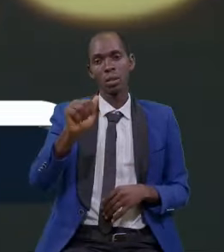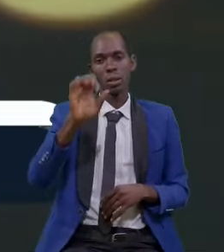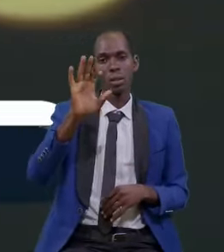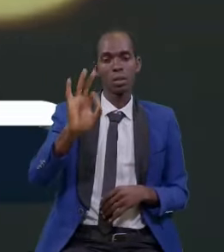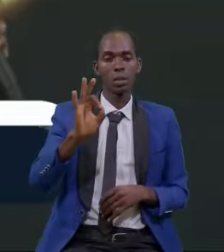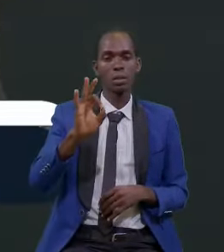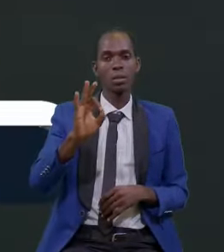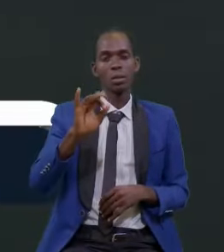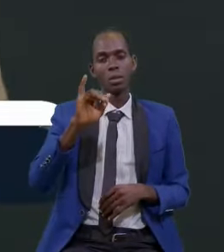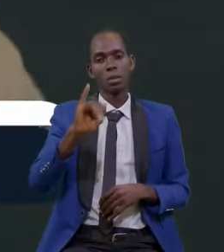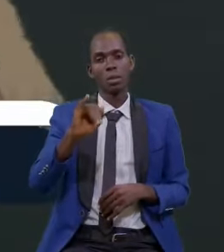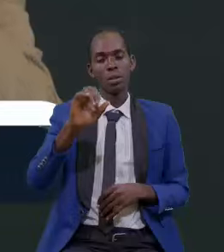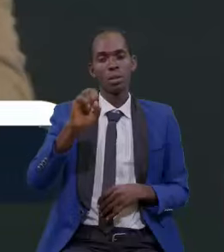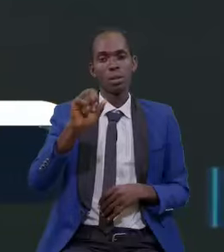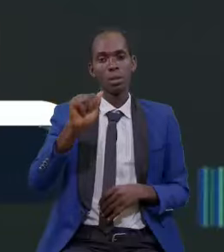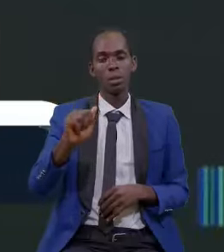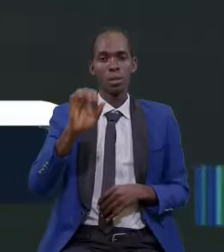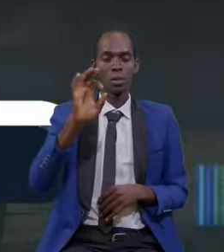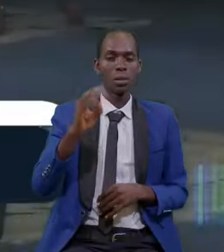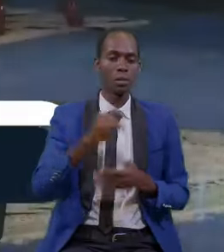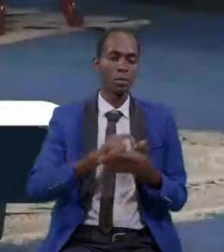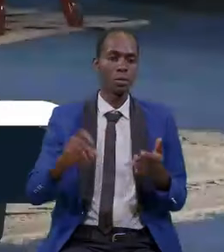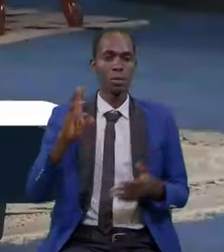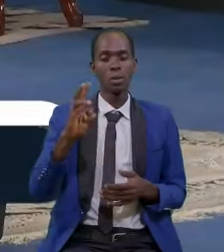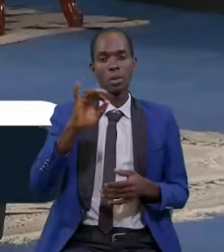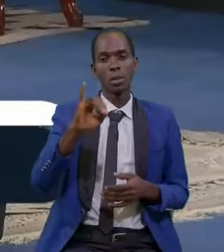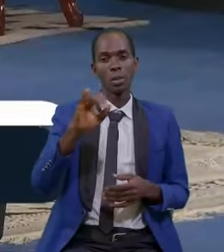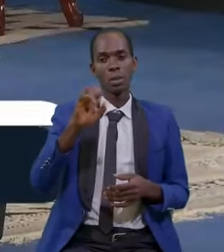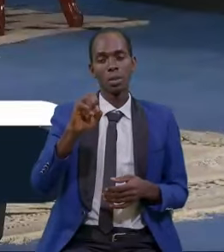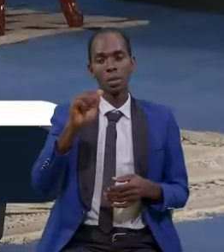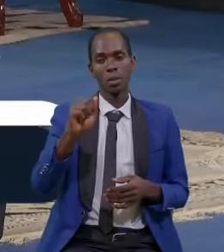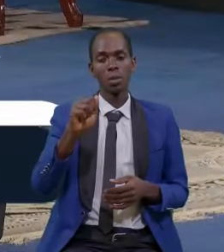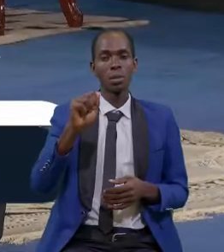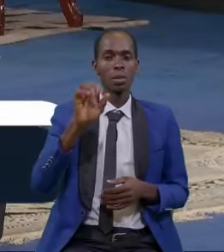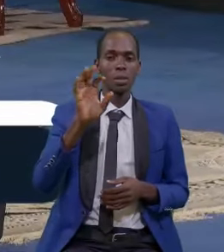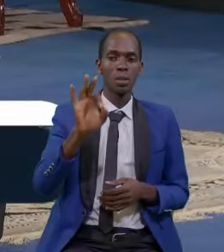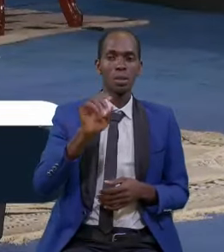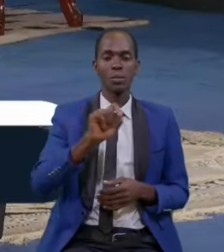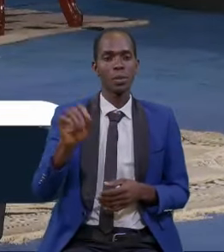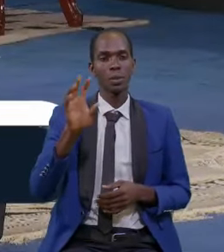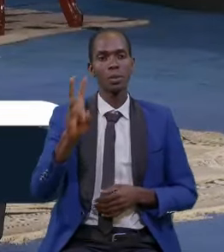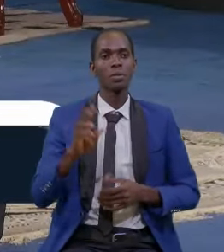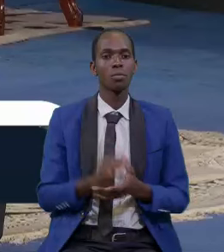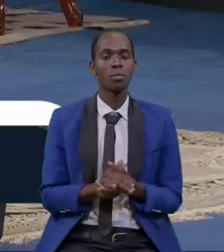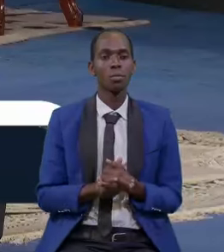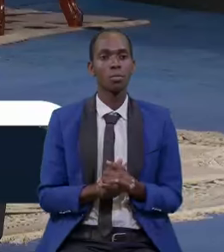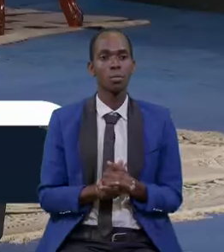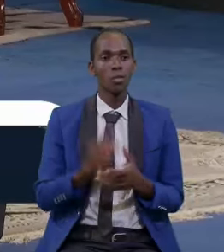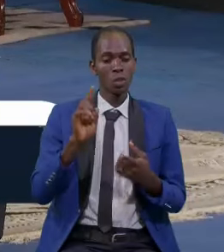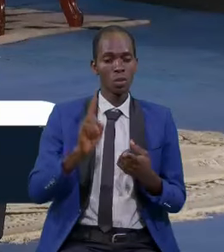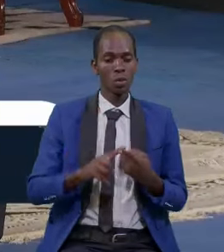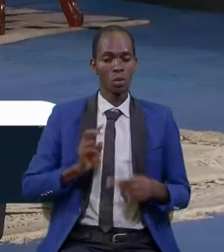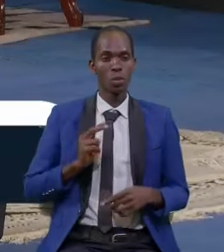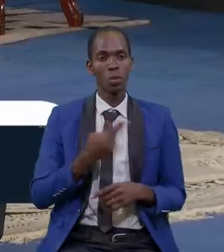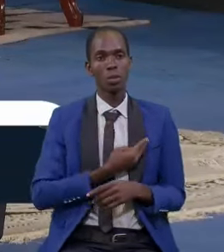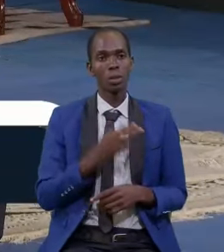reading here from verse 6. Isaiah chapter 9, verse 6. For unto us a child